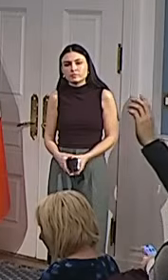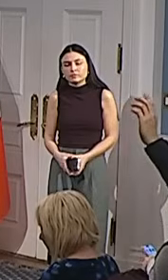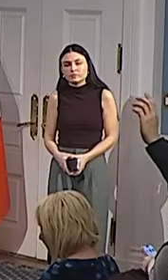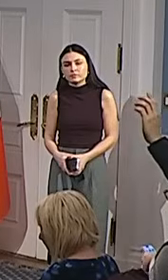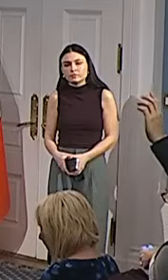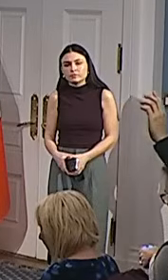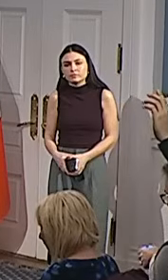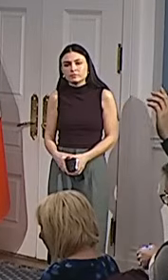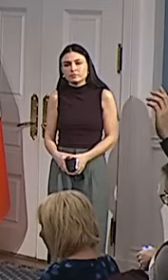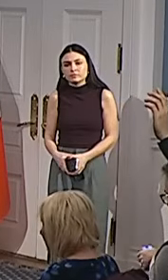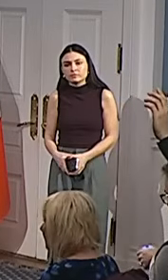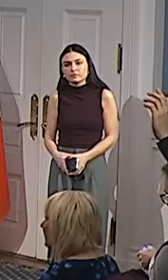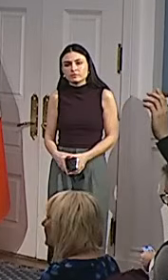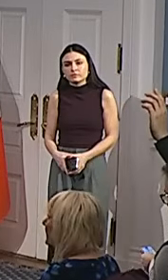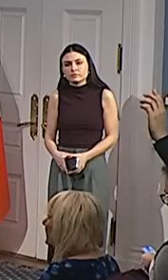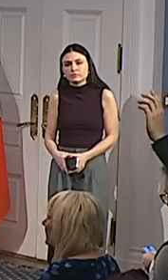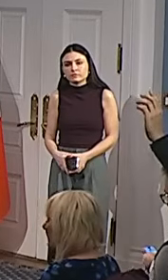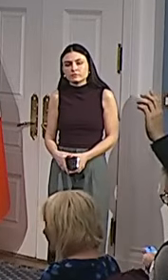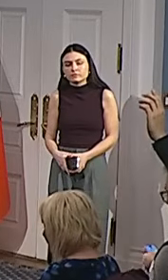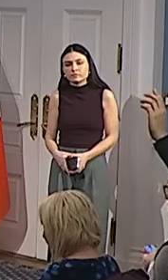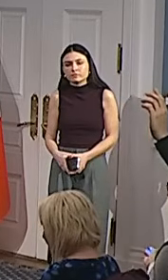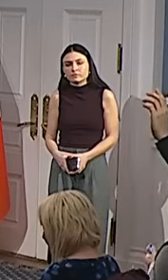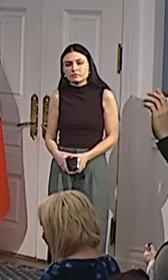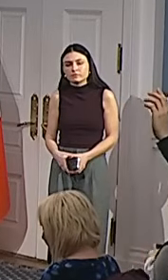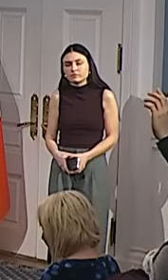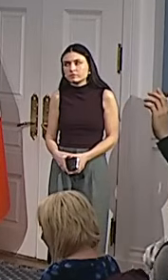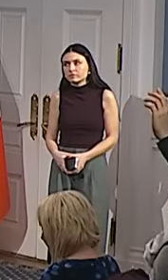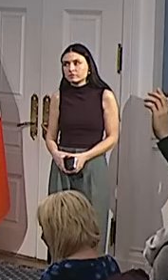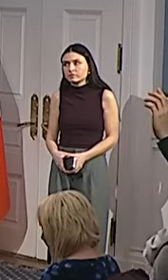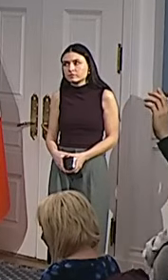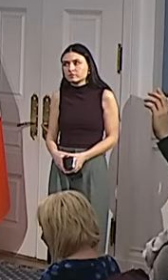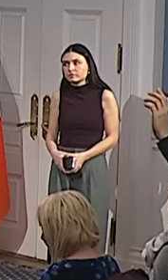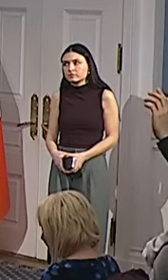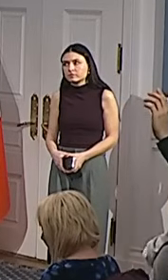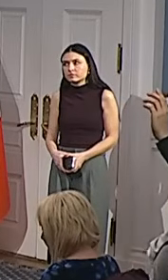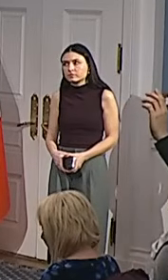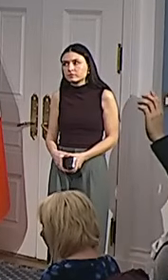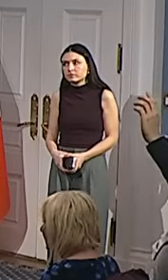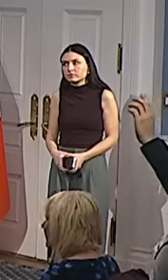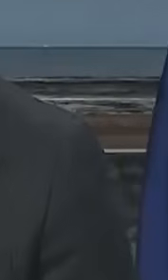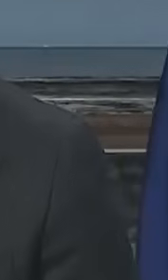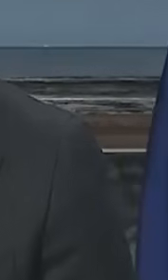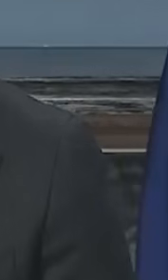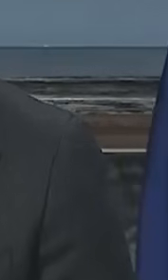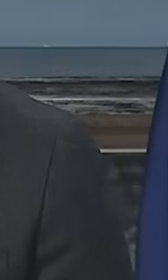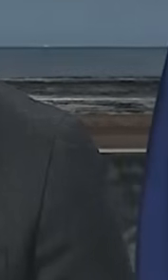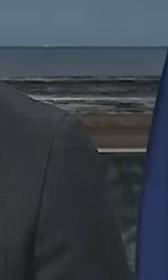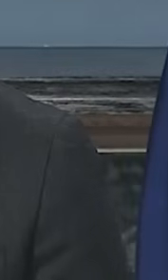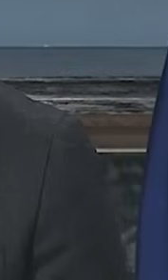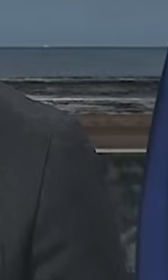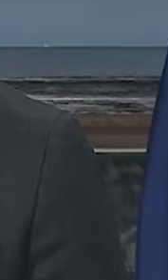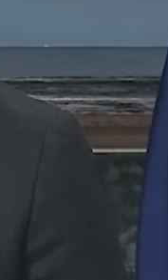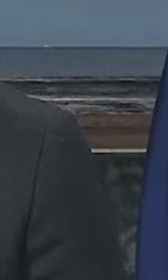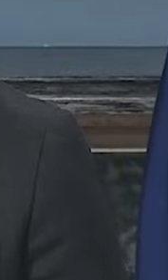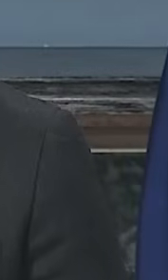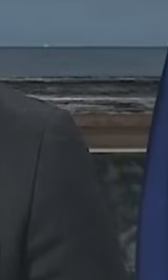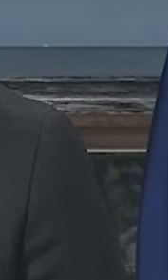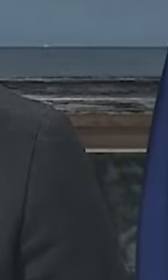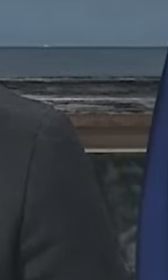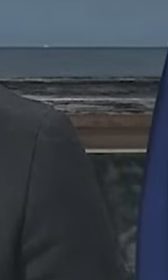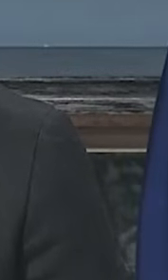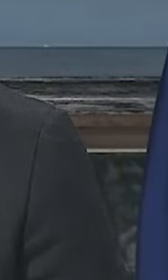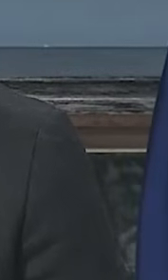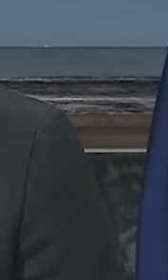cyclists get criminal summonses just today on Delancey and Suffolk Street at the red light there. So that's a policy that was in place in the